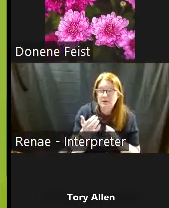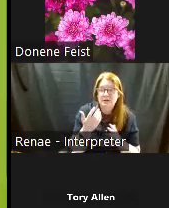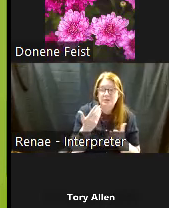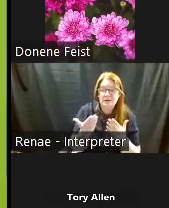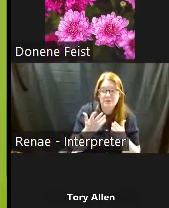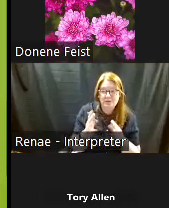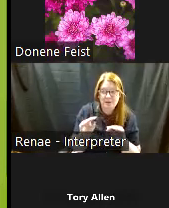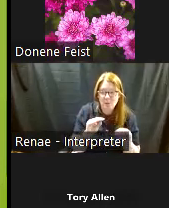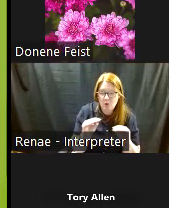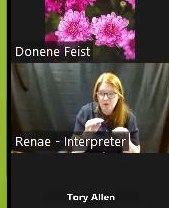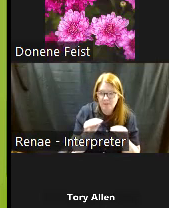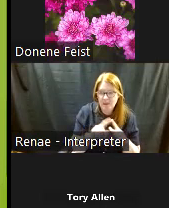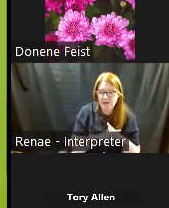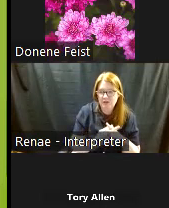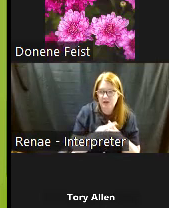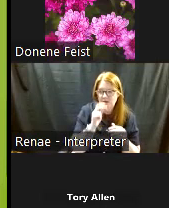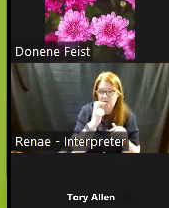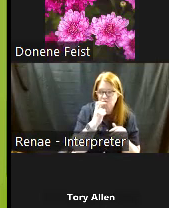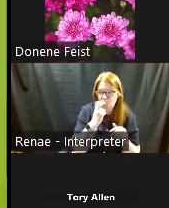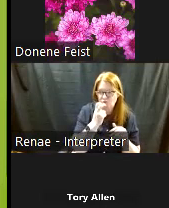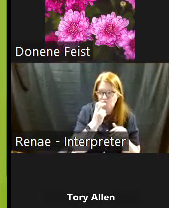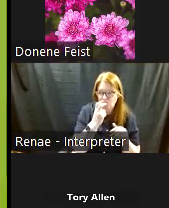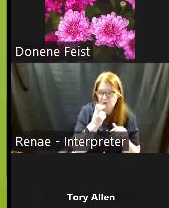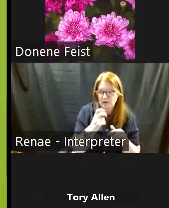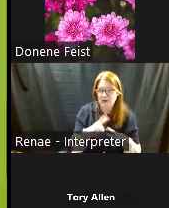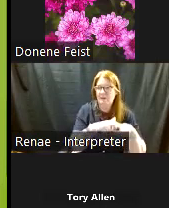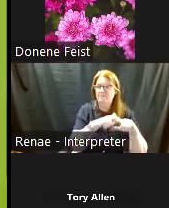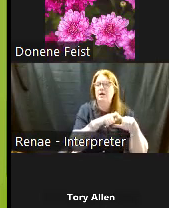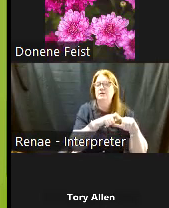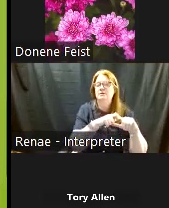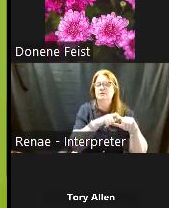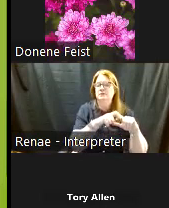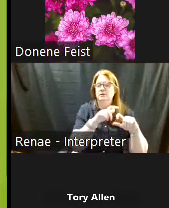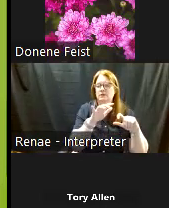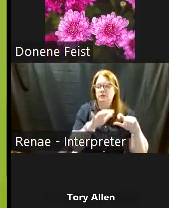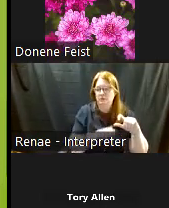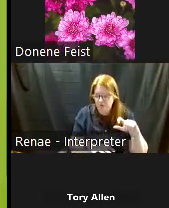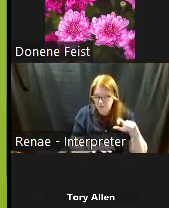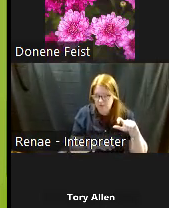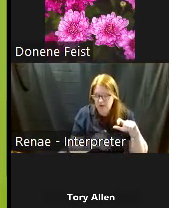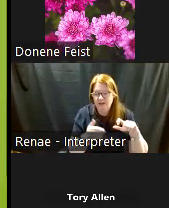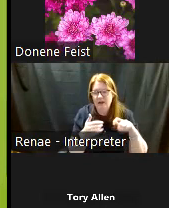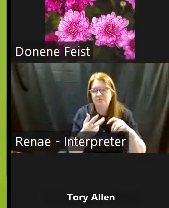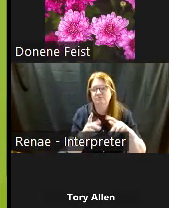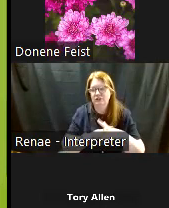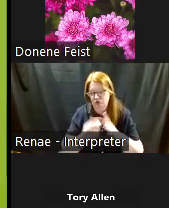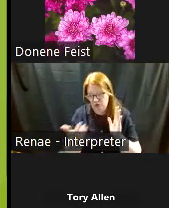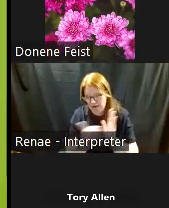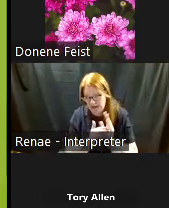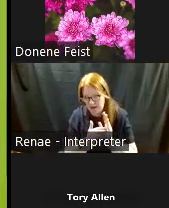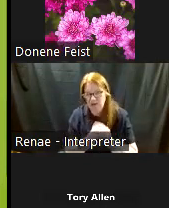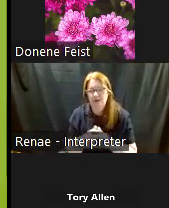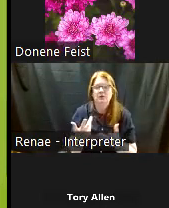move or start sucking, and you can just pause the recording for a second until they calm down again, and just keep doing that until we get enough